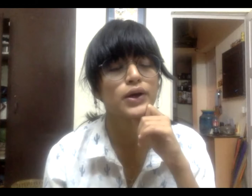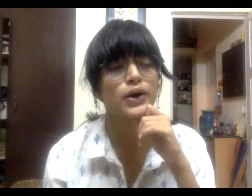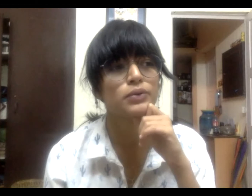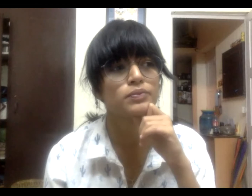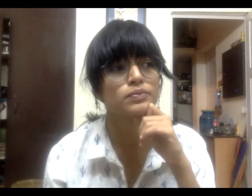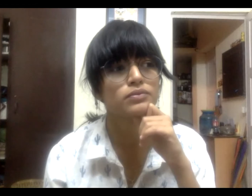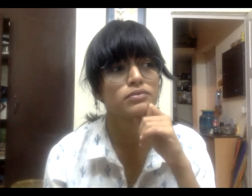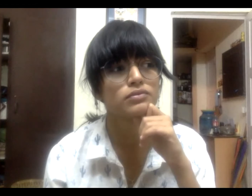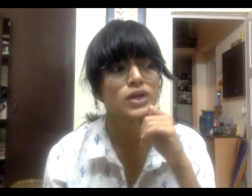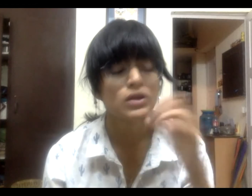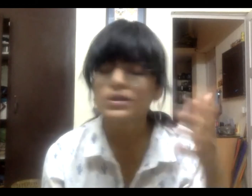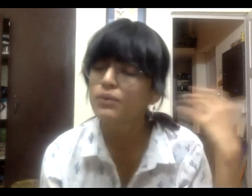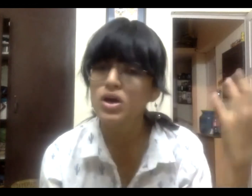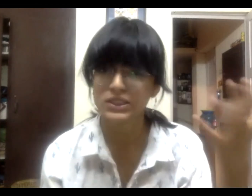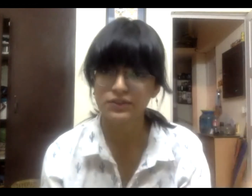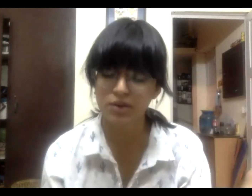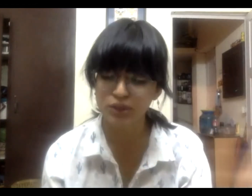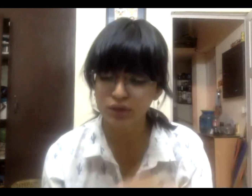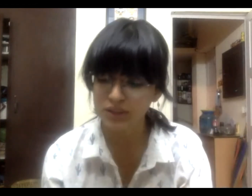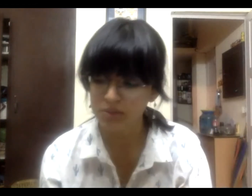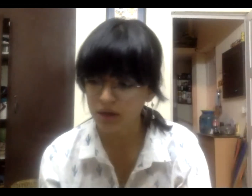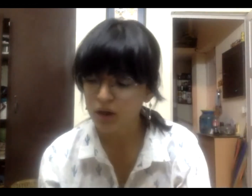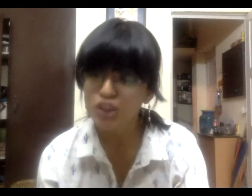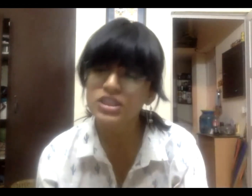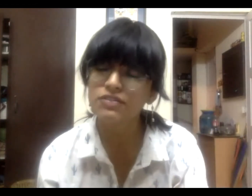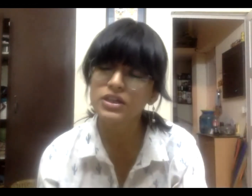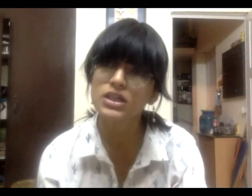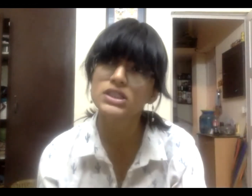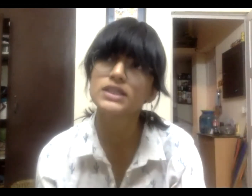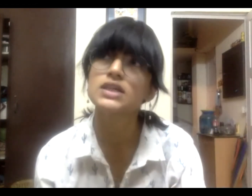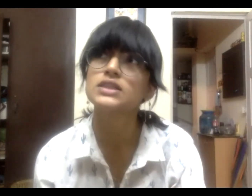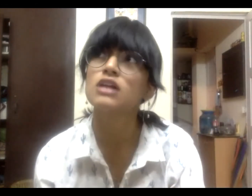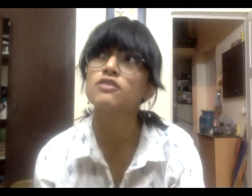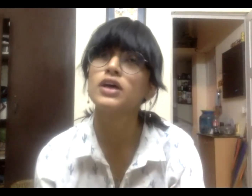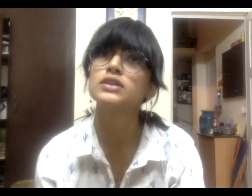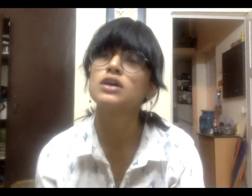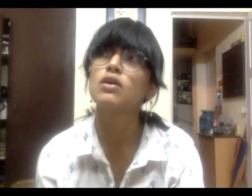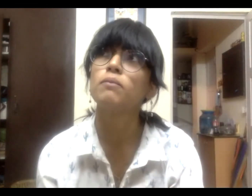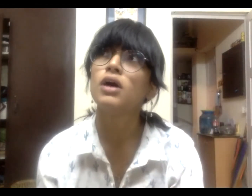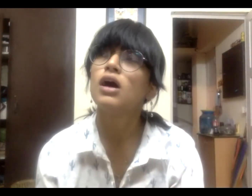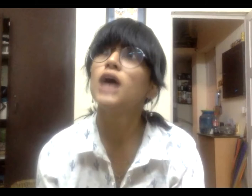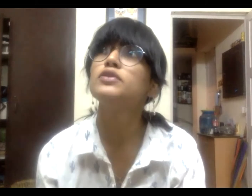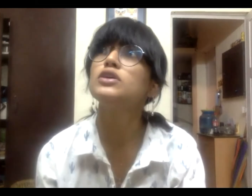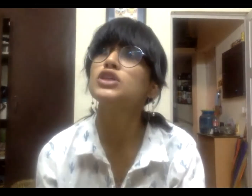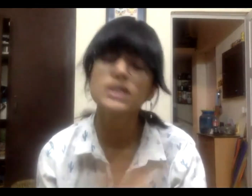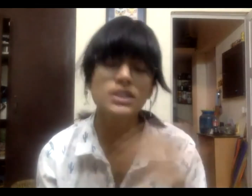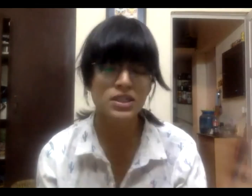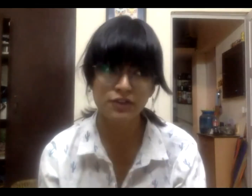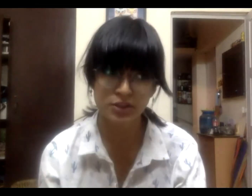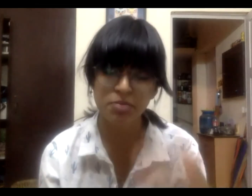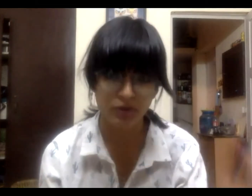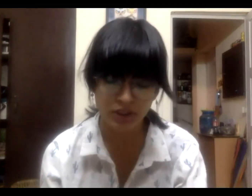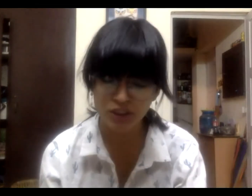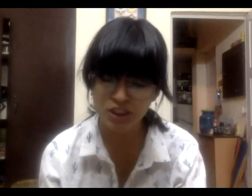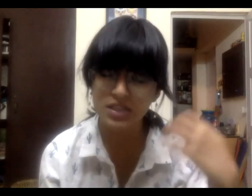that their works have come to look similar. She definitely sees herself as she sees herself